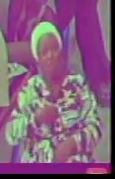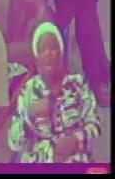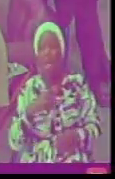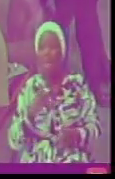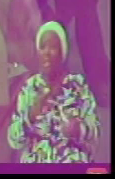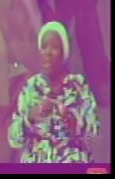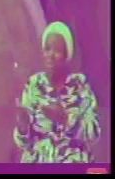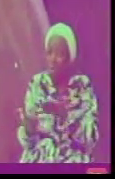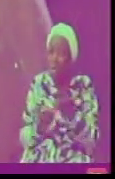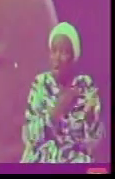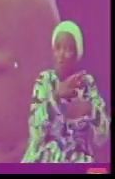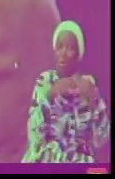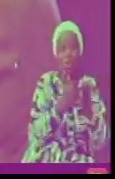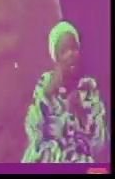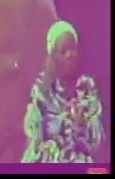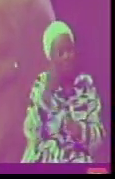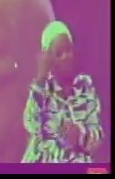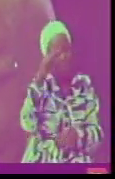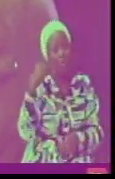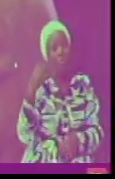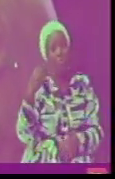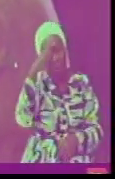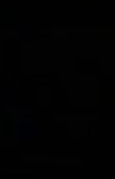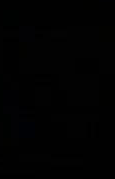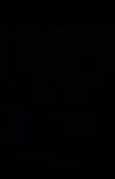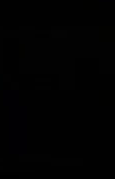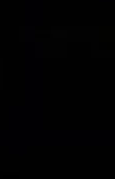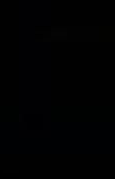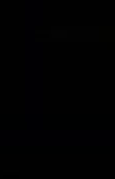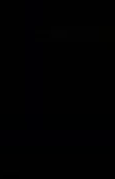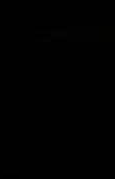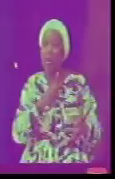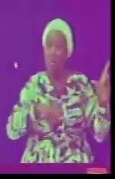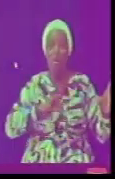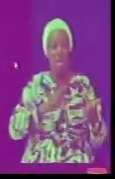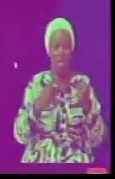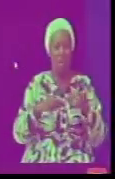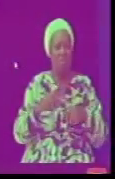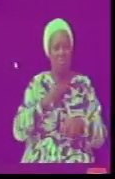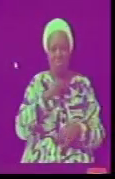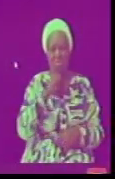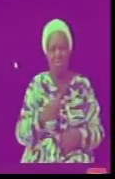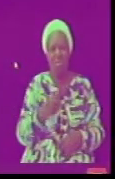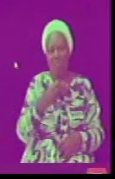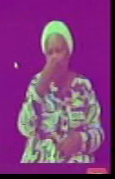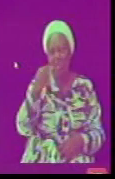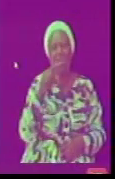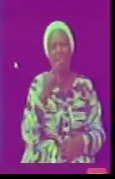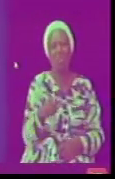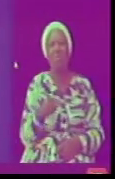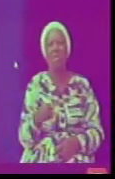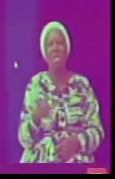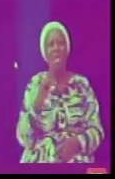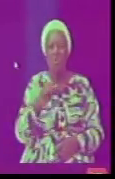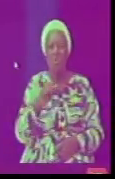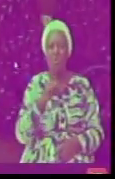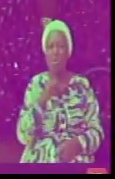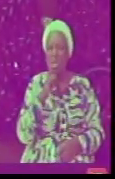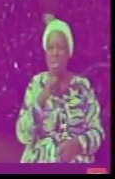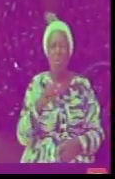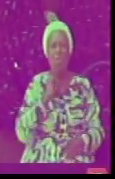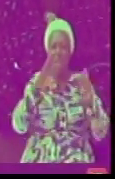suffered for me, and you bore that for my sake. Lord, I come. He will not reject